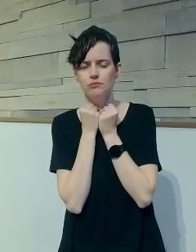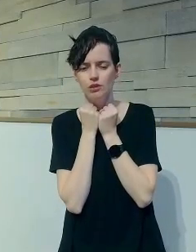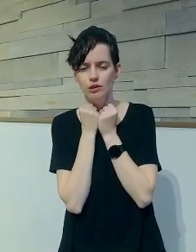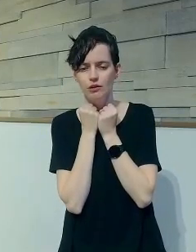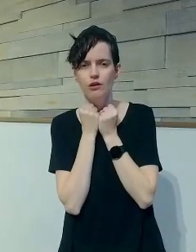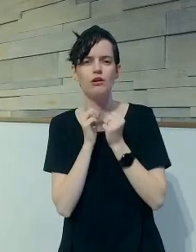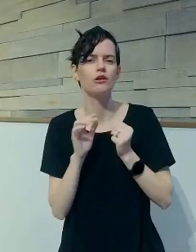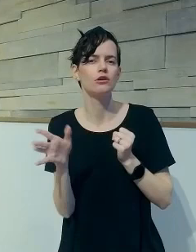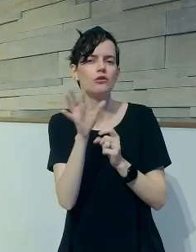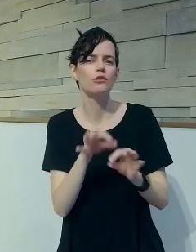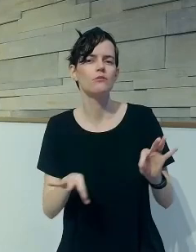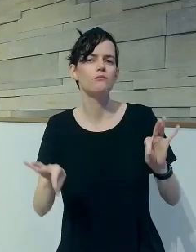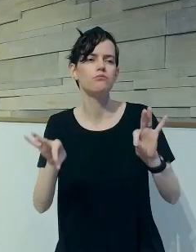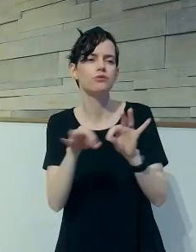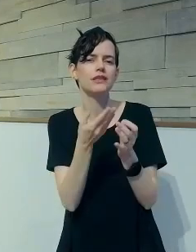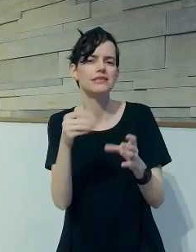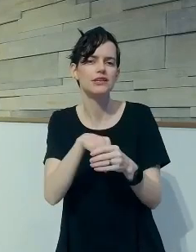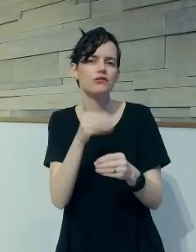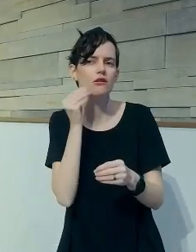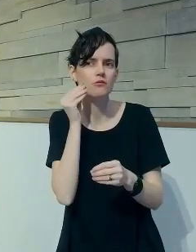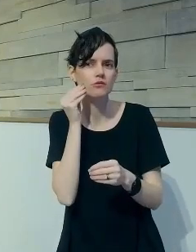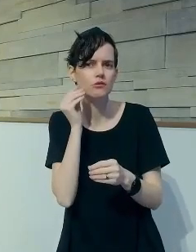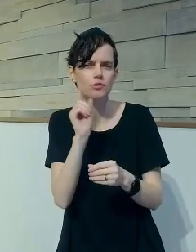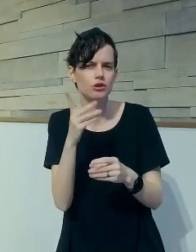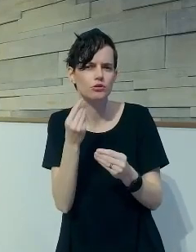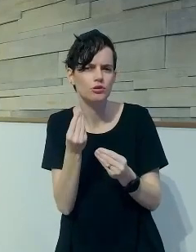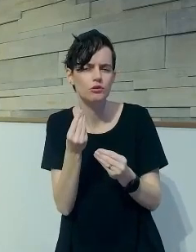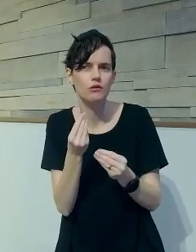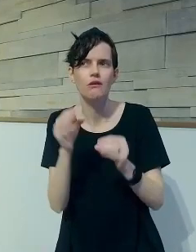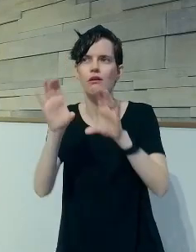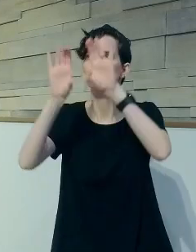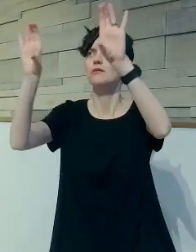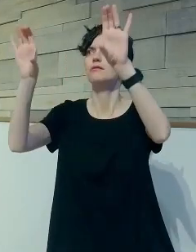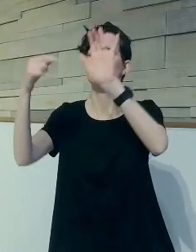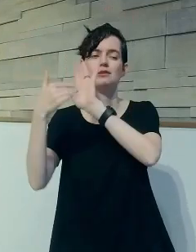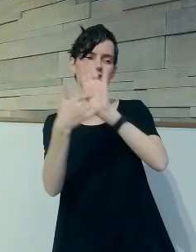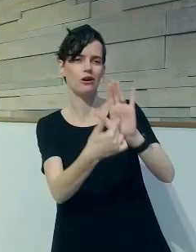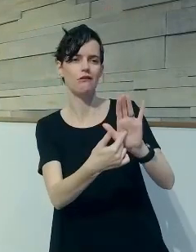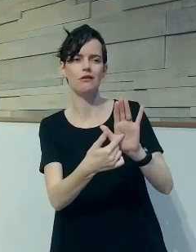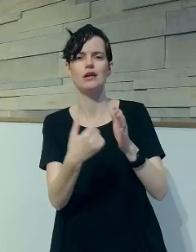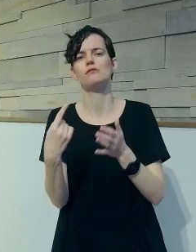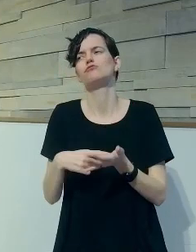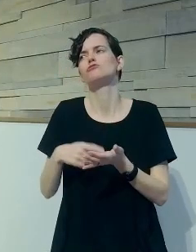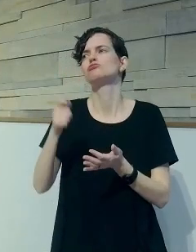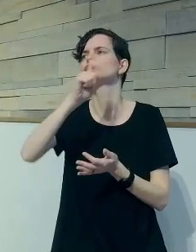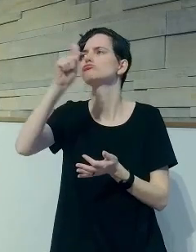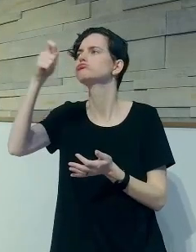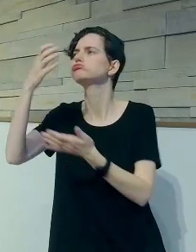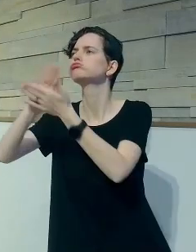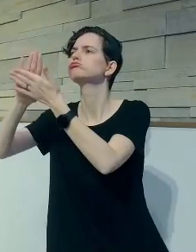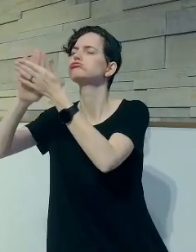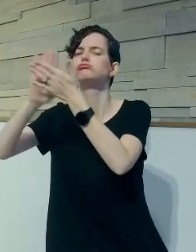Where's your valuable knickknacks at in your home? Don't you put them up on a shelf, show them off, dust them every once in a while.